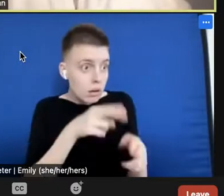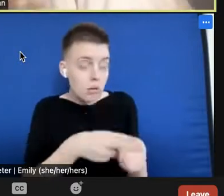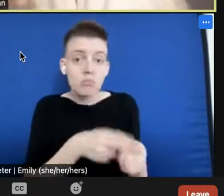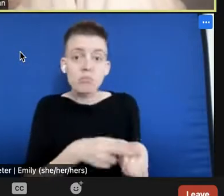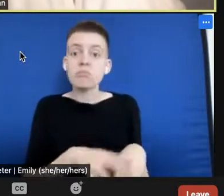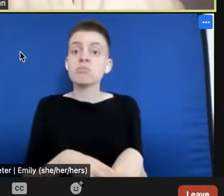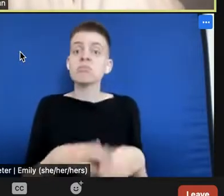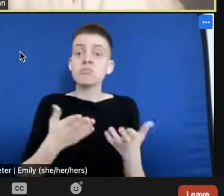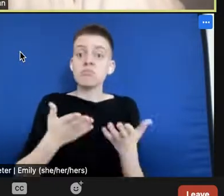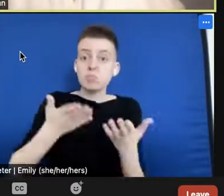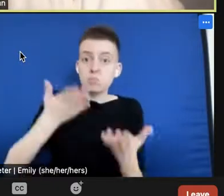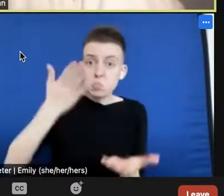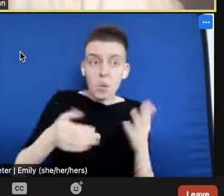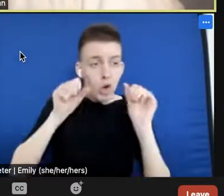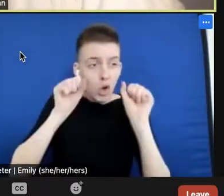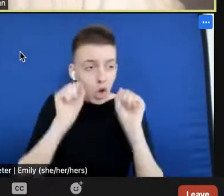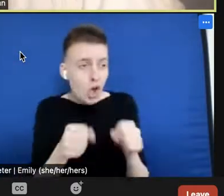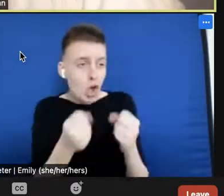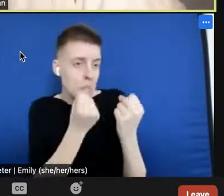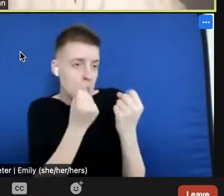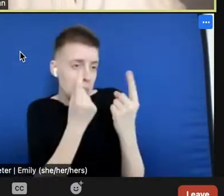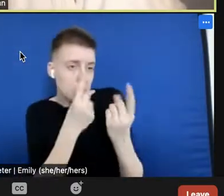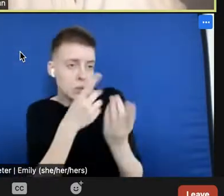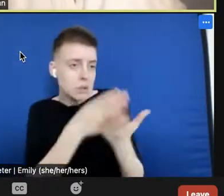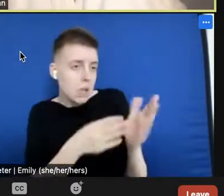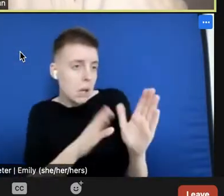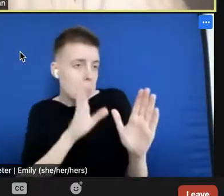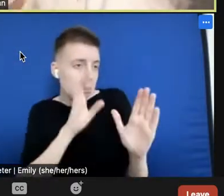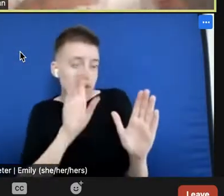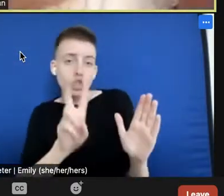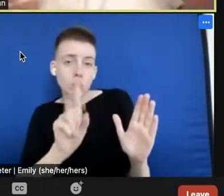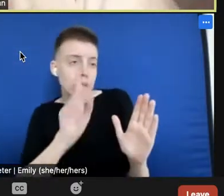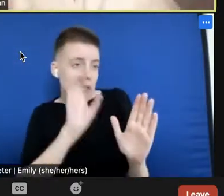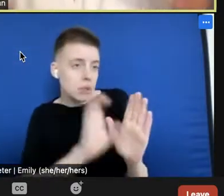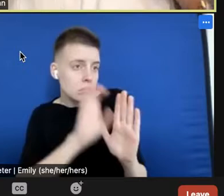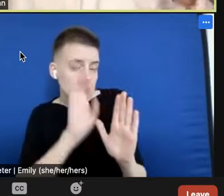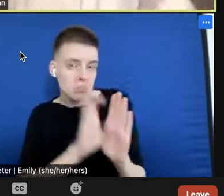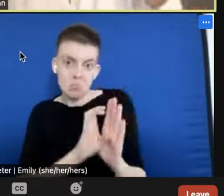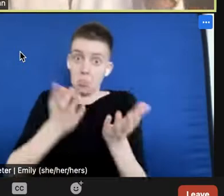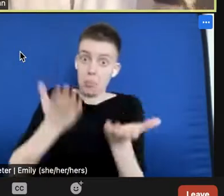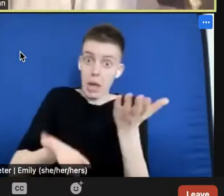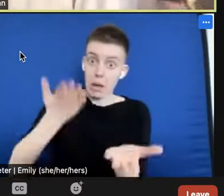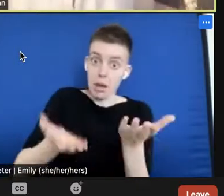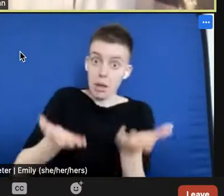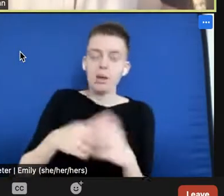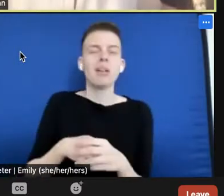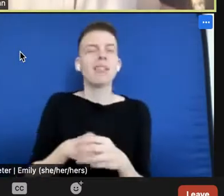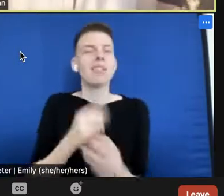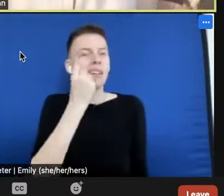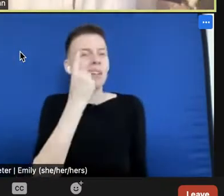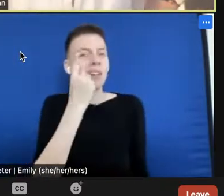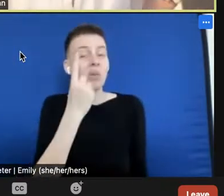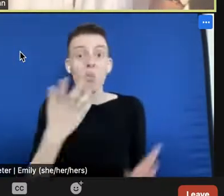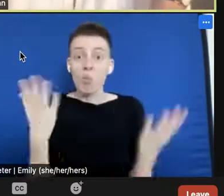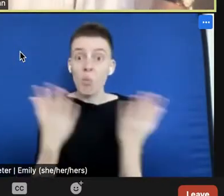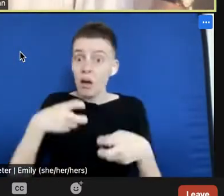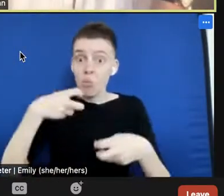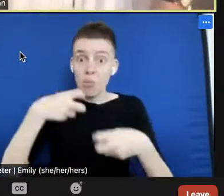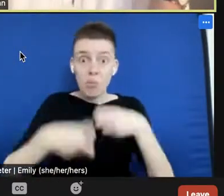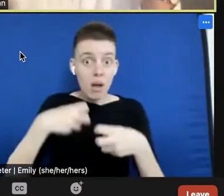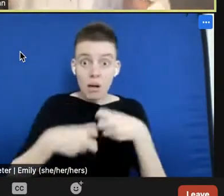identify elements of some images in 2D. They might be that child who's text, but here's the rub, right? Here's